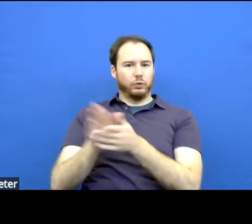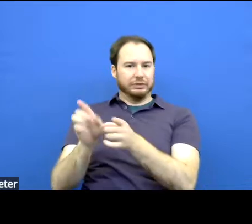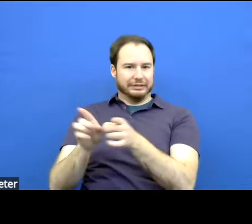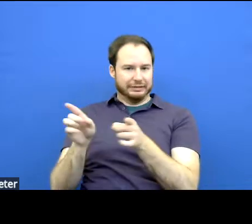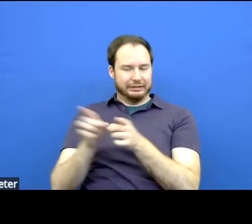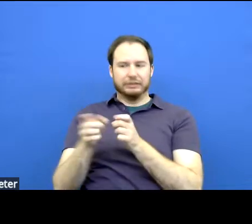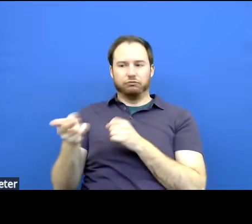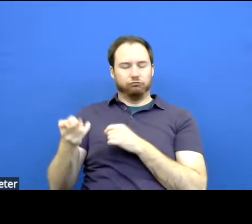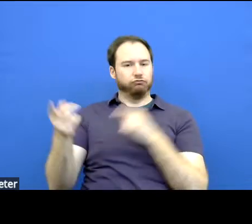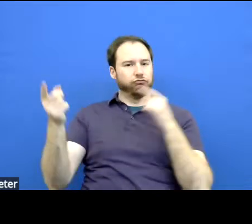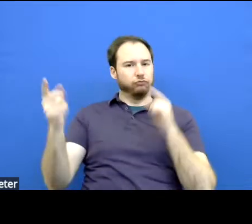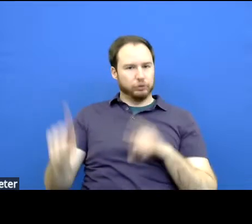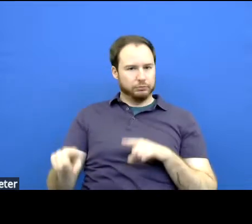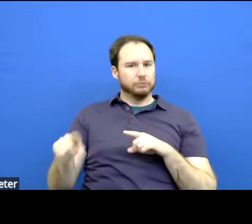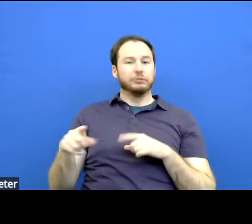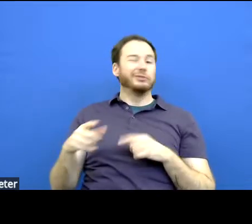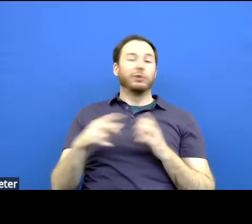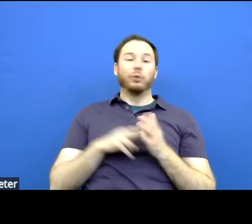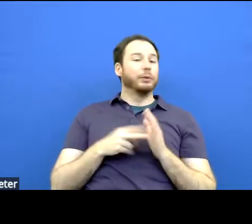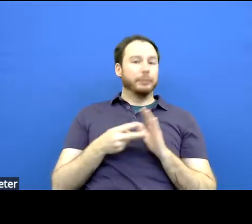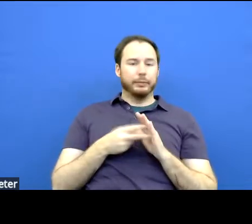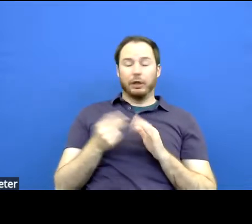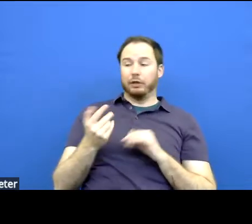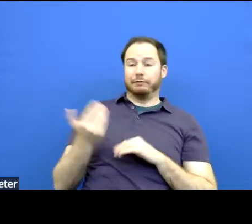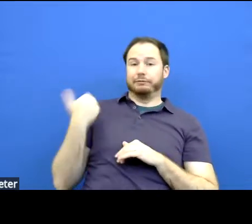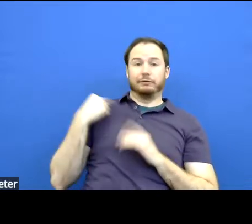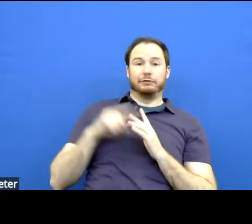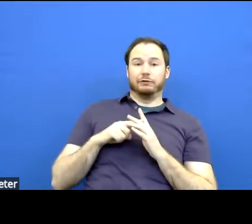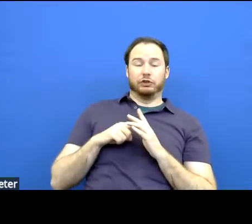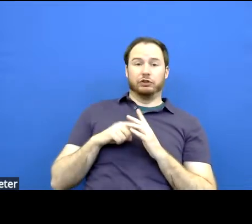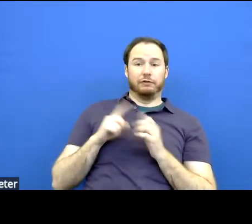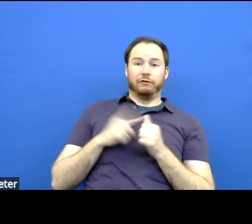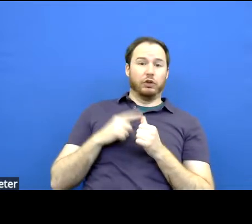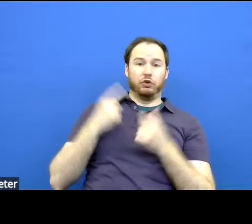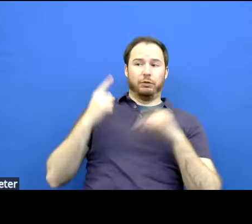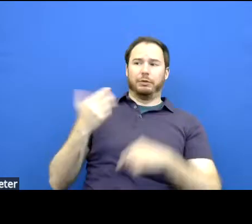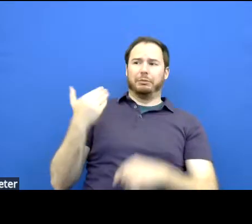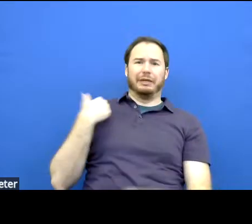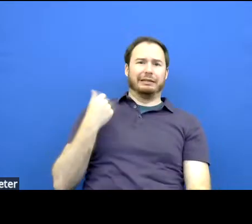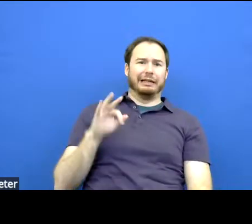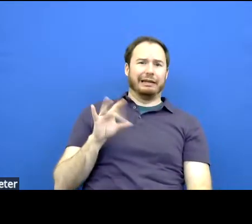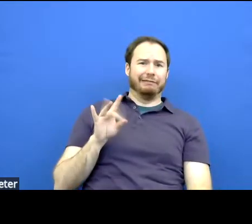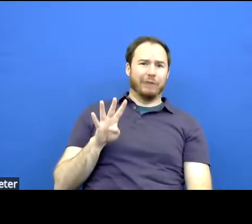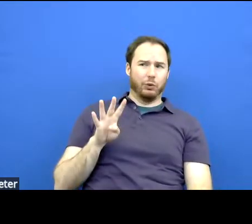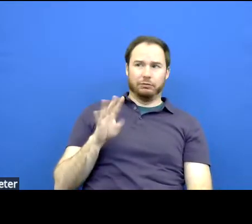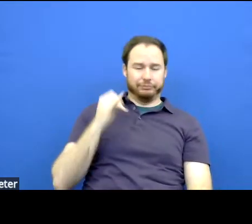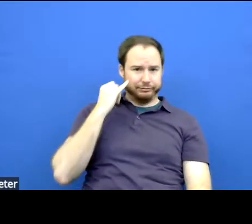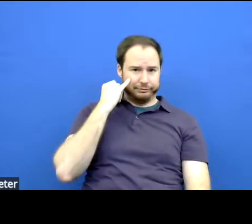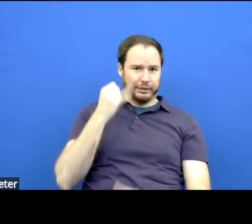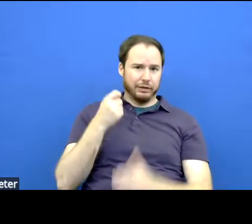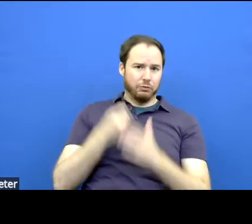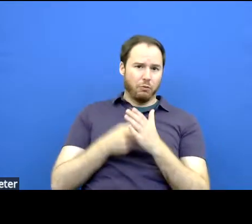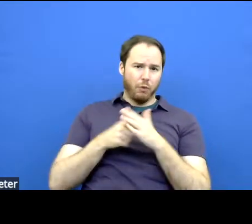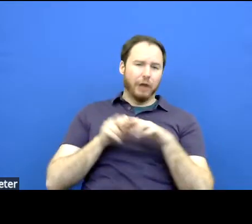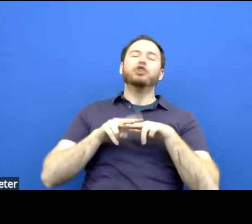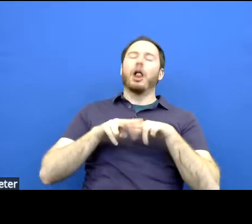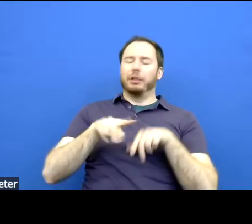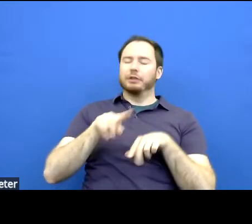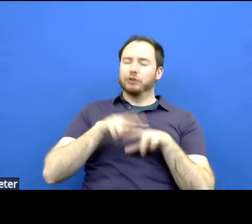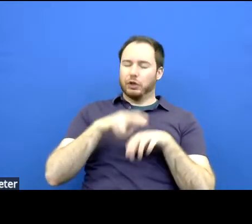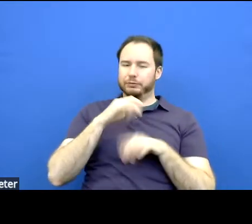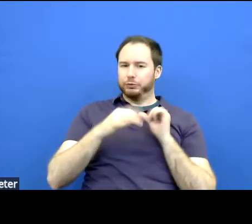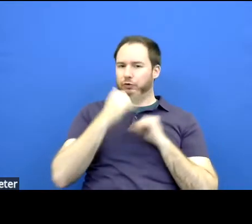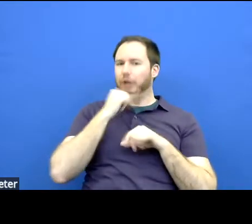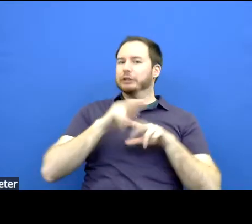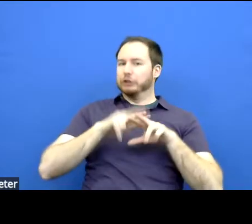are in agreement with this. Basically, the original agreement was way back in 1984. As you can imagine, the price of salt is a little bit different.